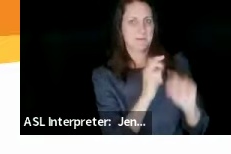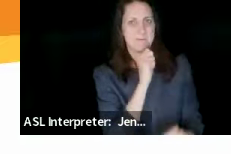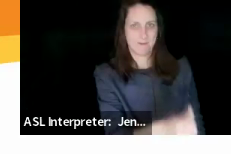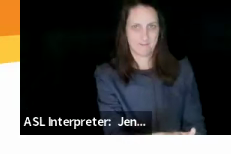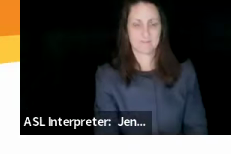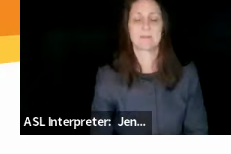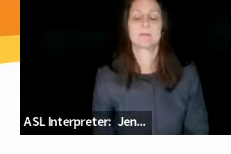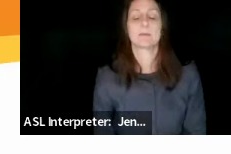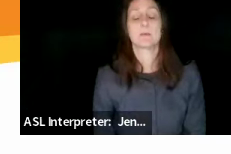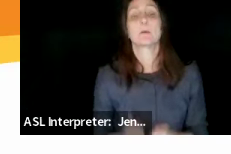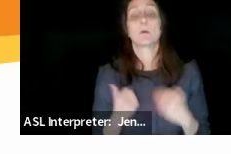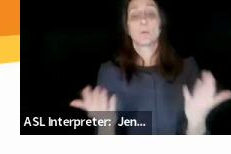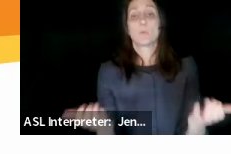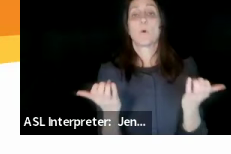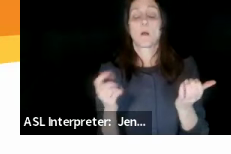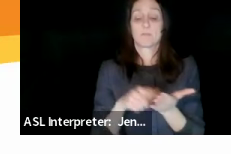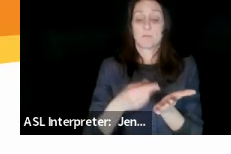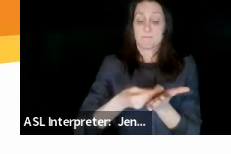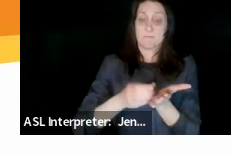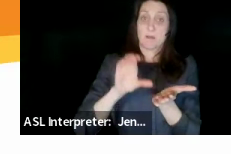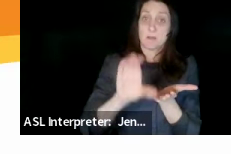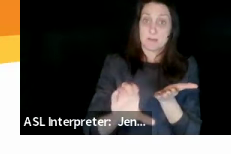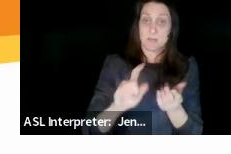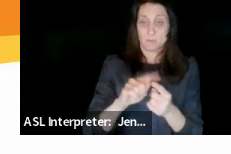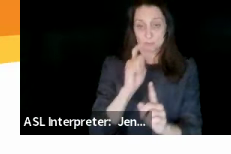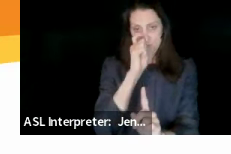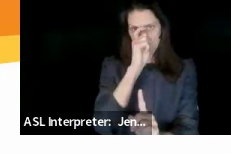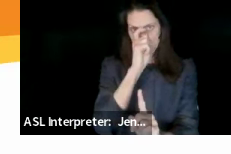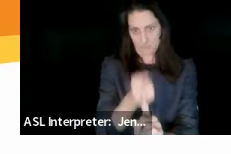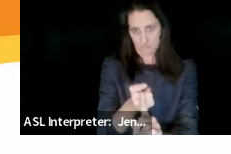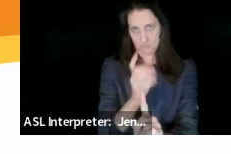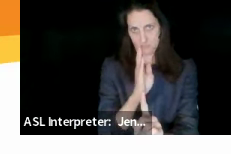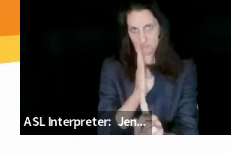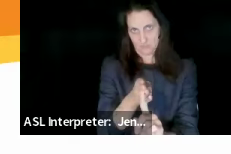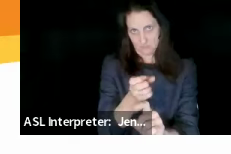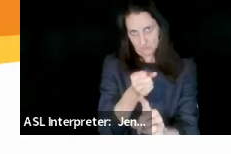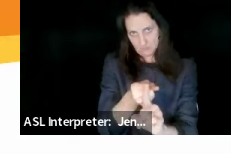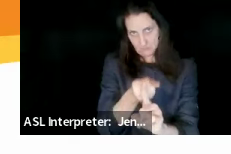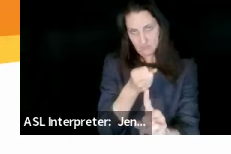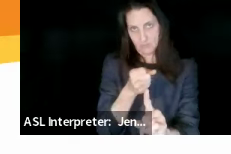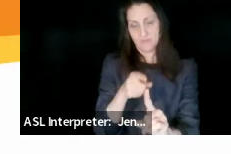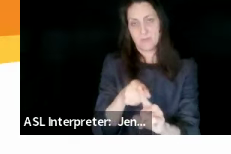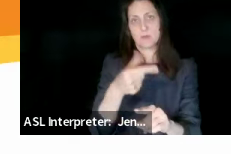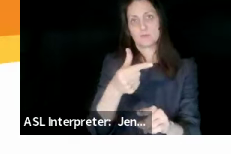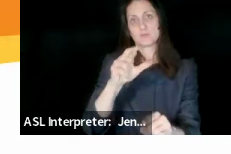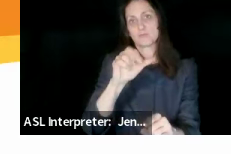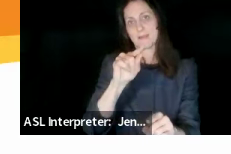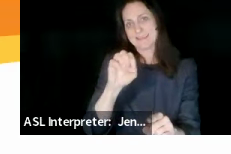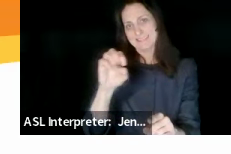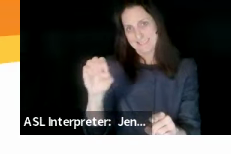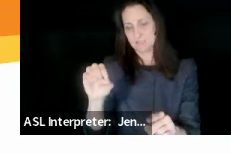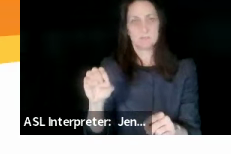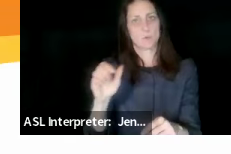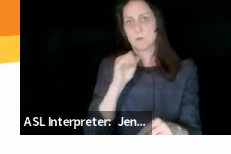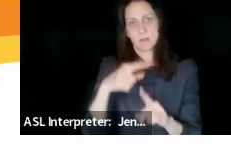and benefits the grantee organization and its clients, and that we apply this guideline consistent and fairly. And finally, we